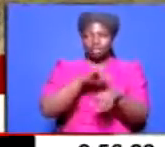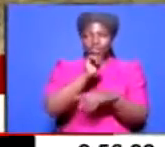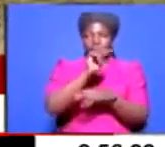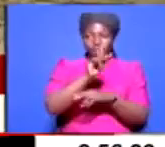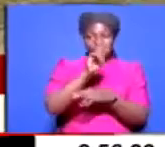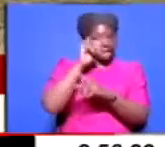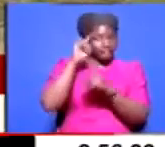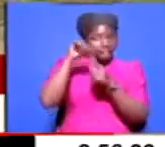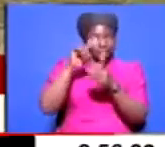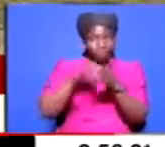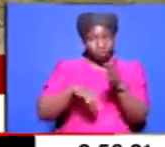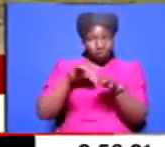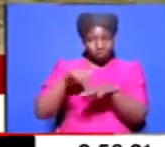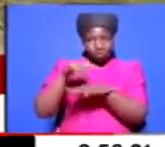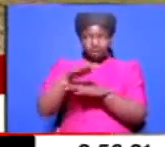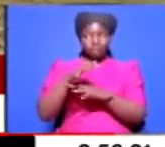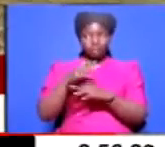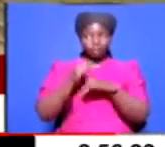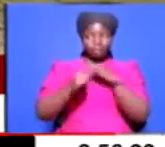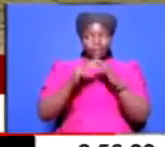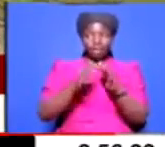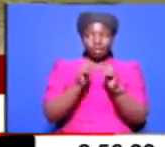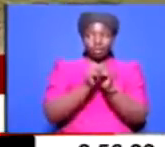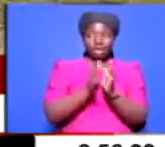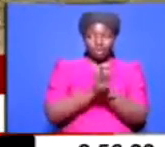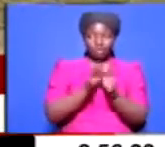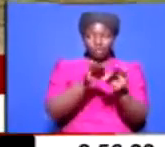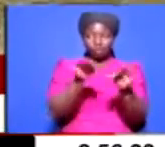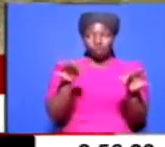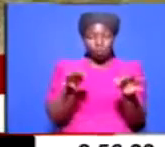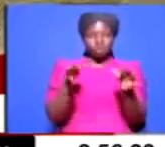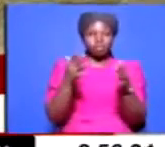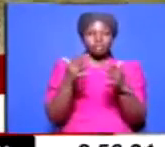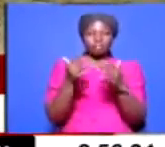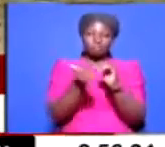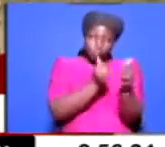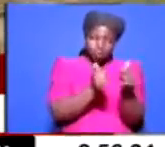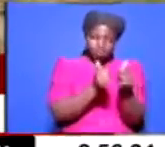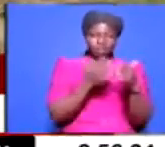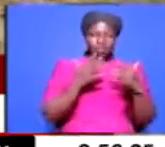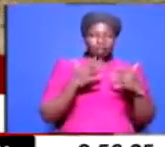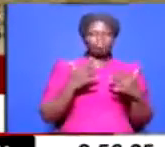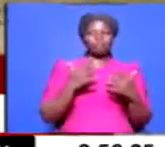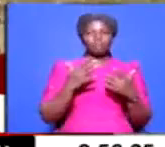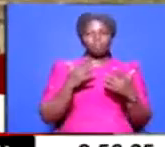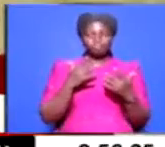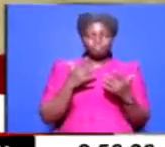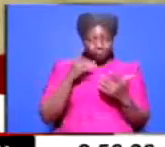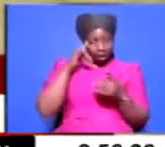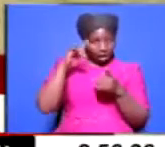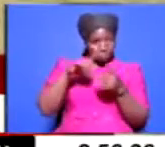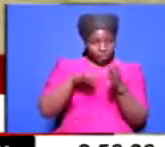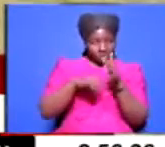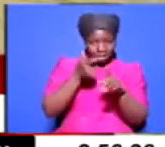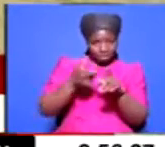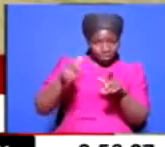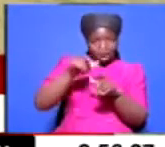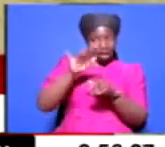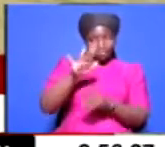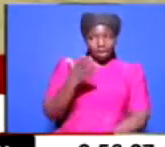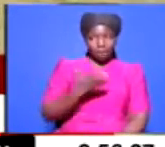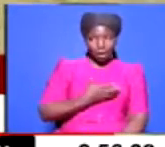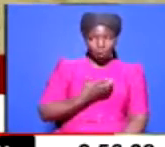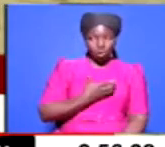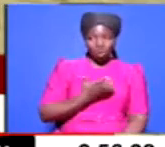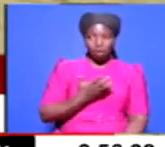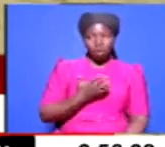and field event athletes to 1 month camp in Miramas, France, to increase their medal prospects. From the look of things,